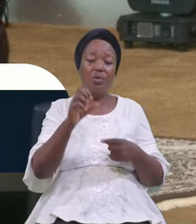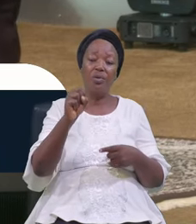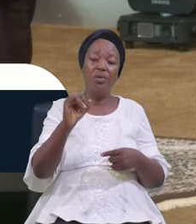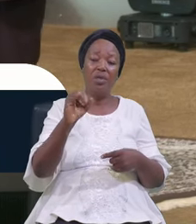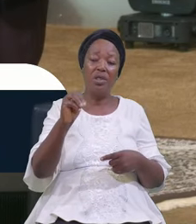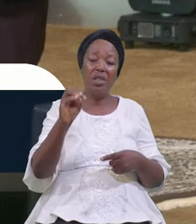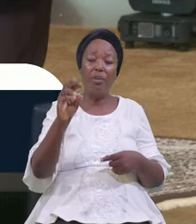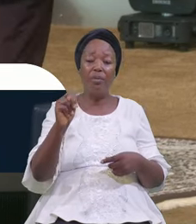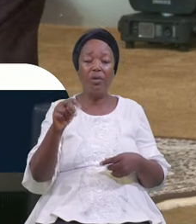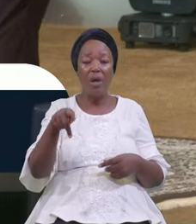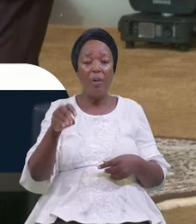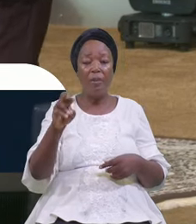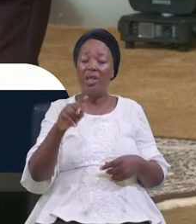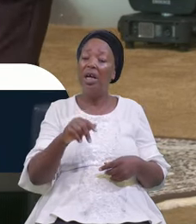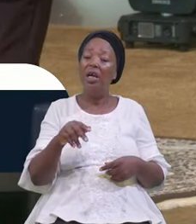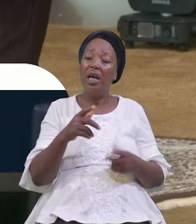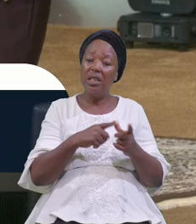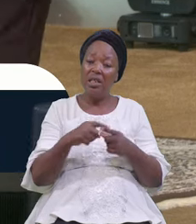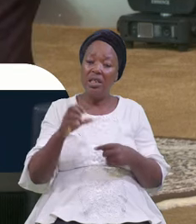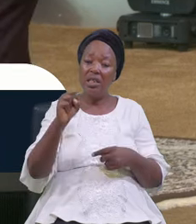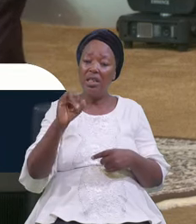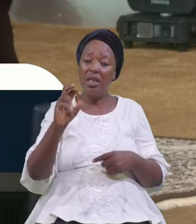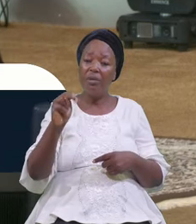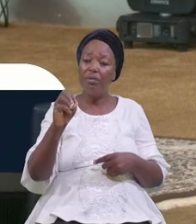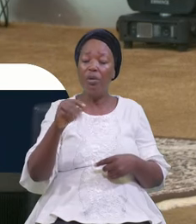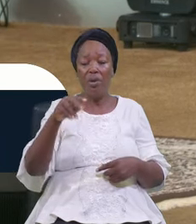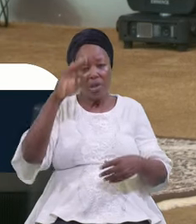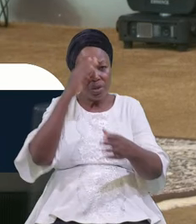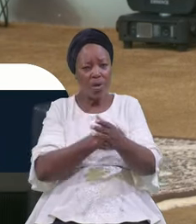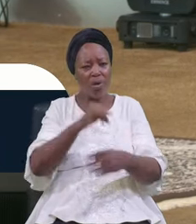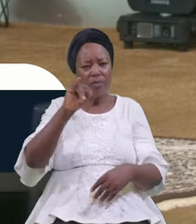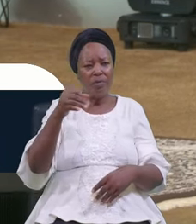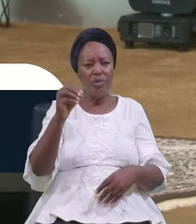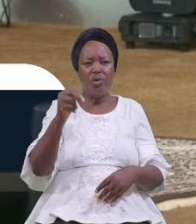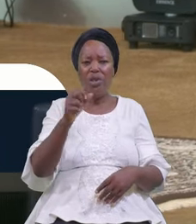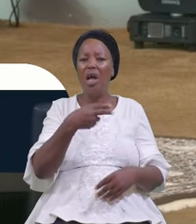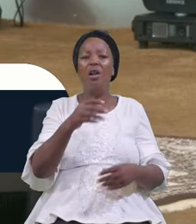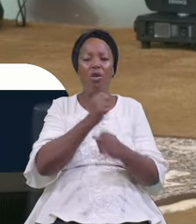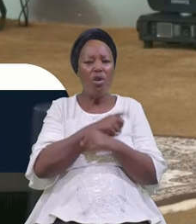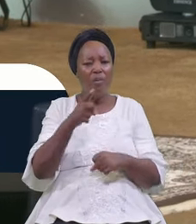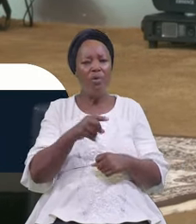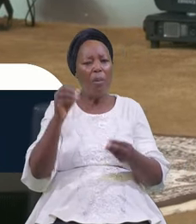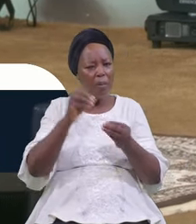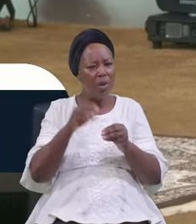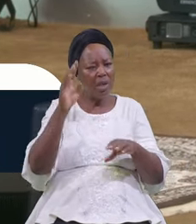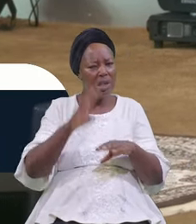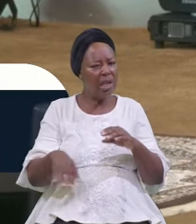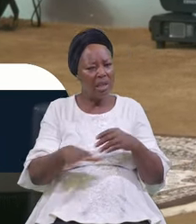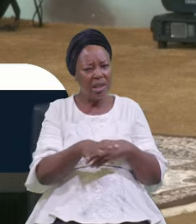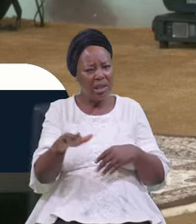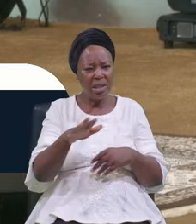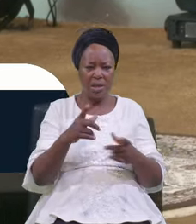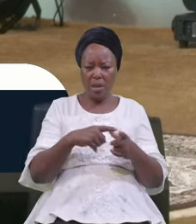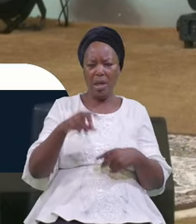Simon, son of Jonas, lovest thou me more than these? He says unto him, yea,